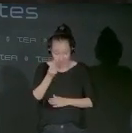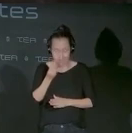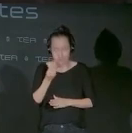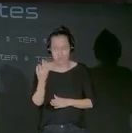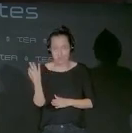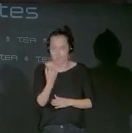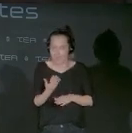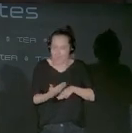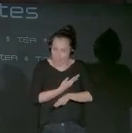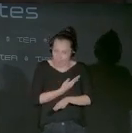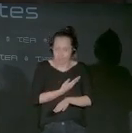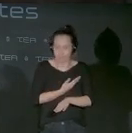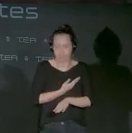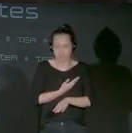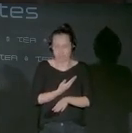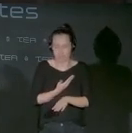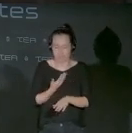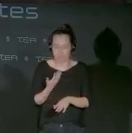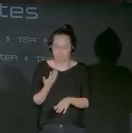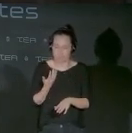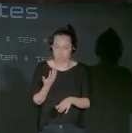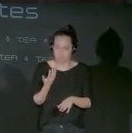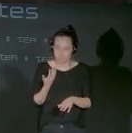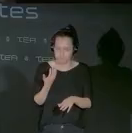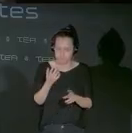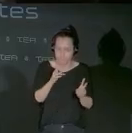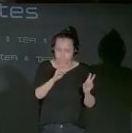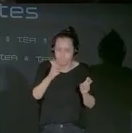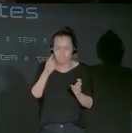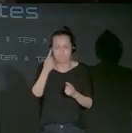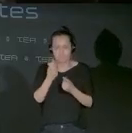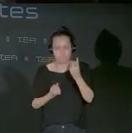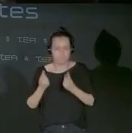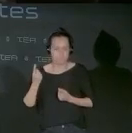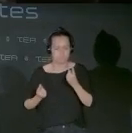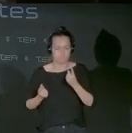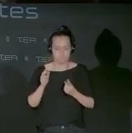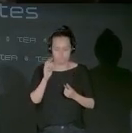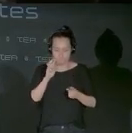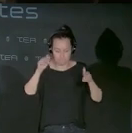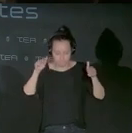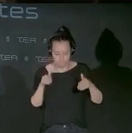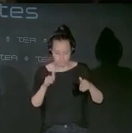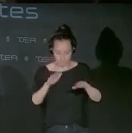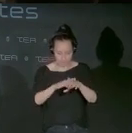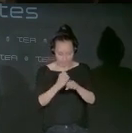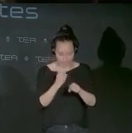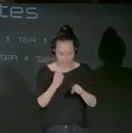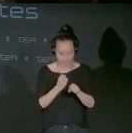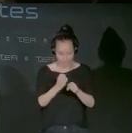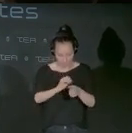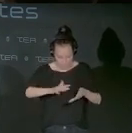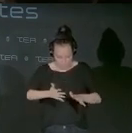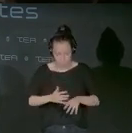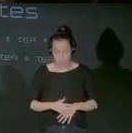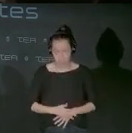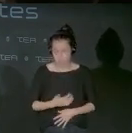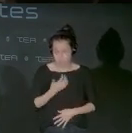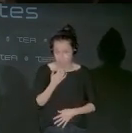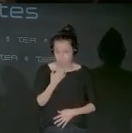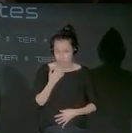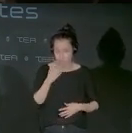virtual worlds. These are toxicity. There are multiplayer games that handle this kind of behaviors. And of course, I'm